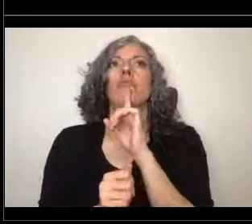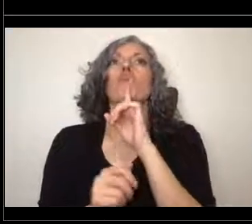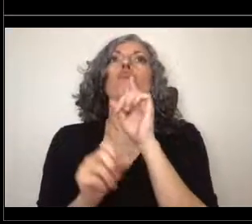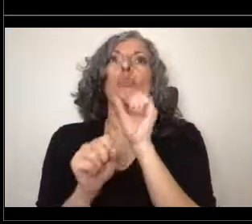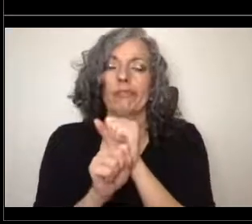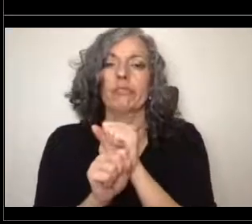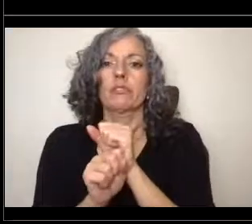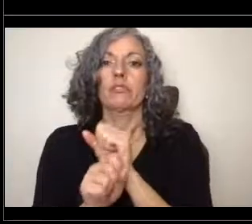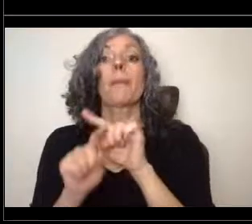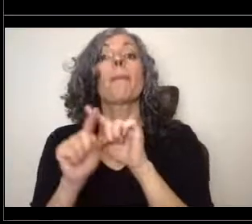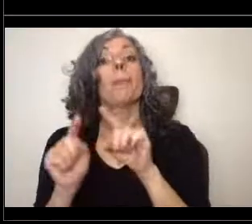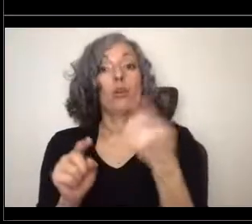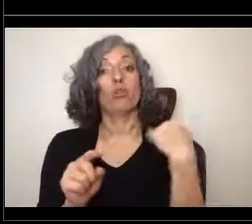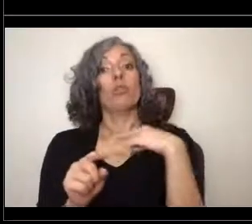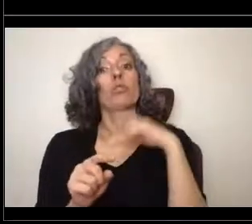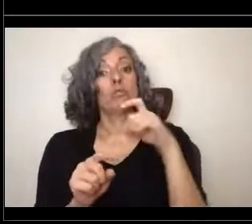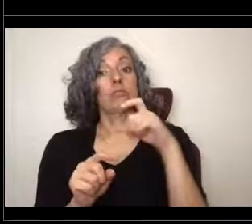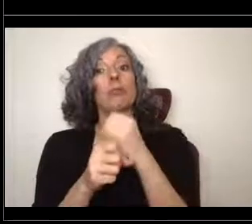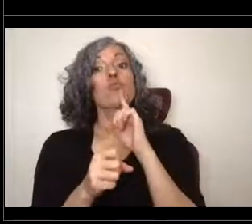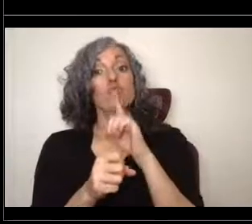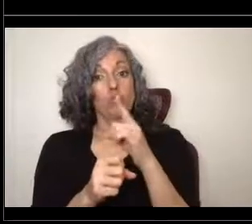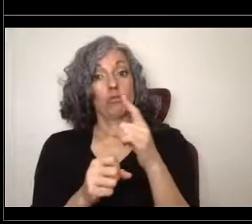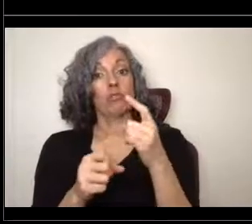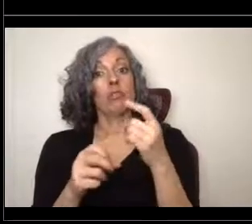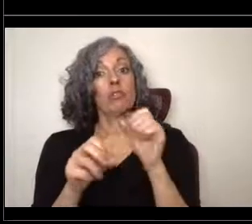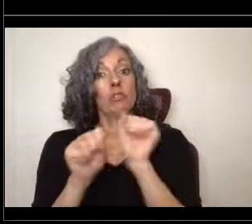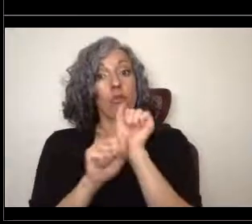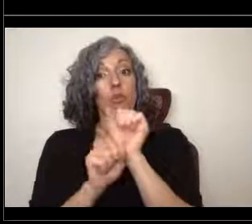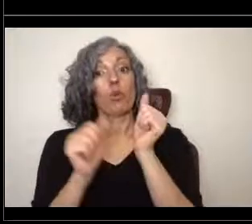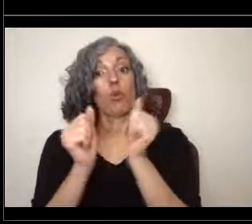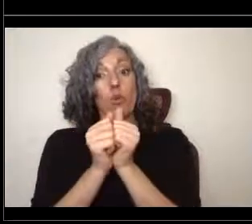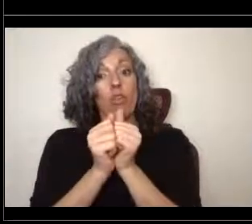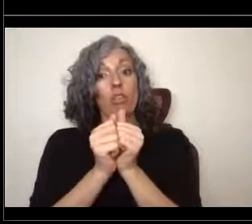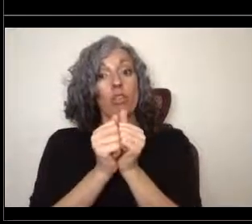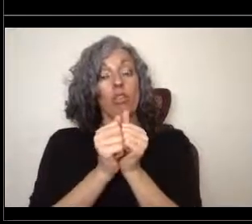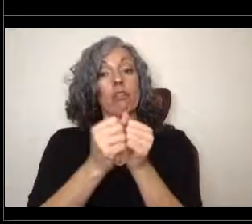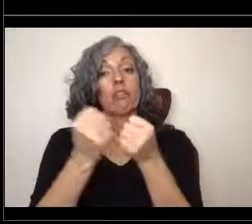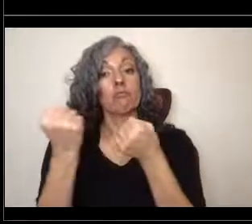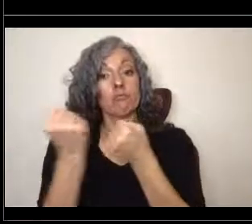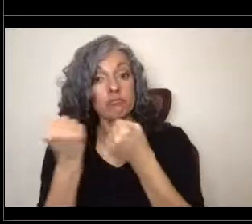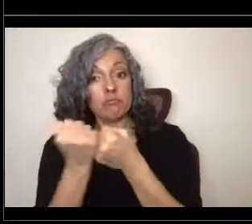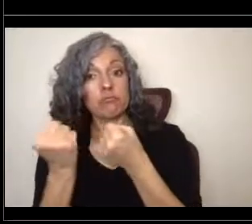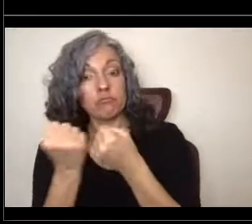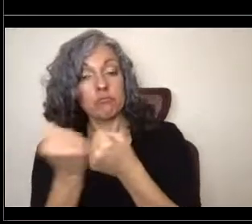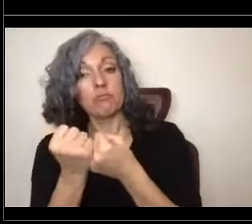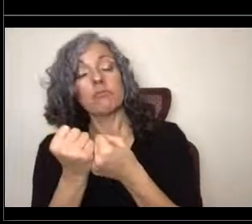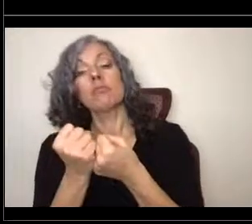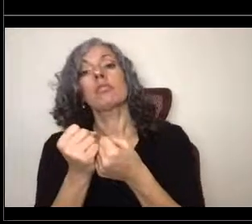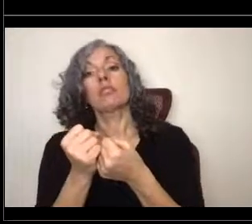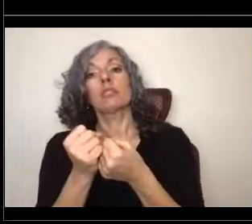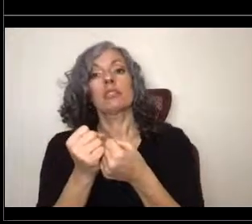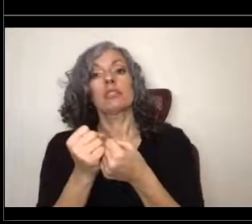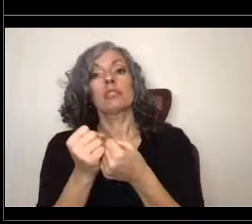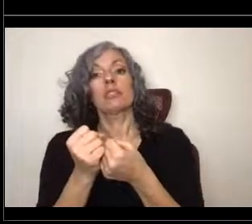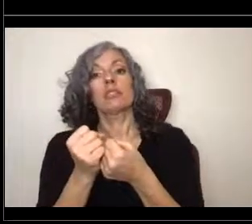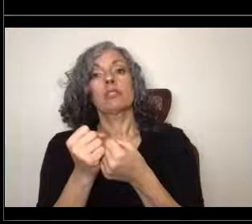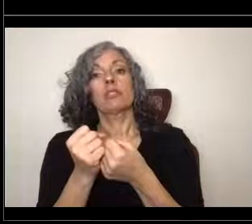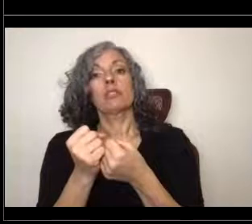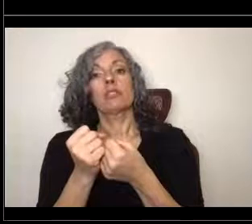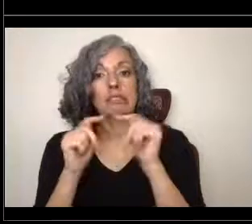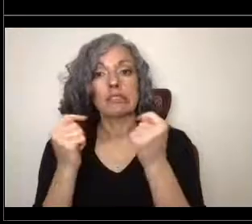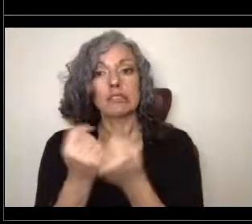But we'll certainly need to make sure that we work with the stakeholders or the project sponsors, work with our districts teams to find